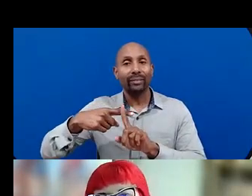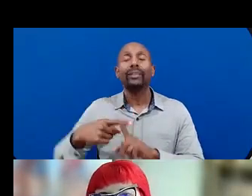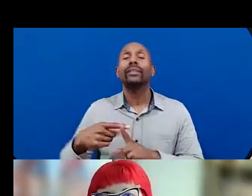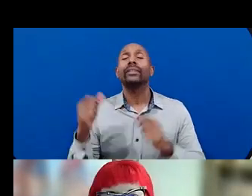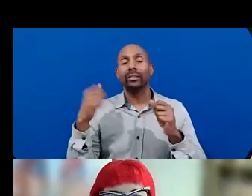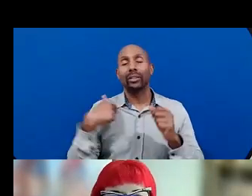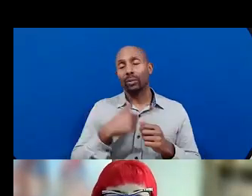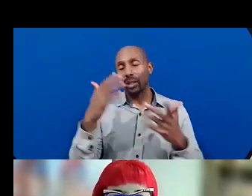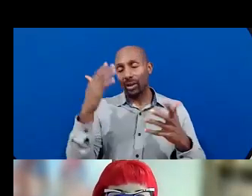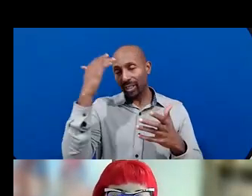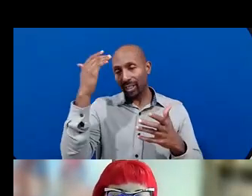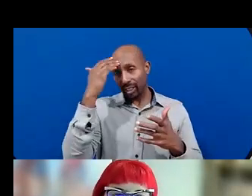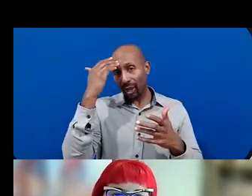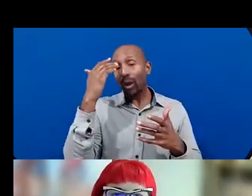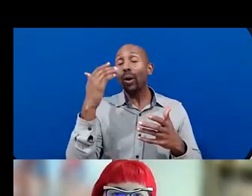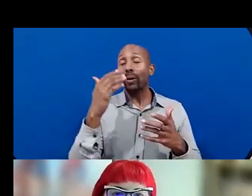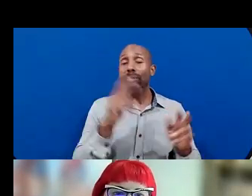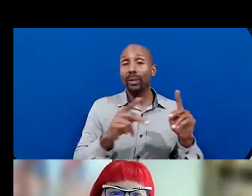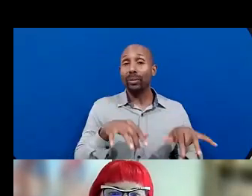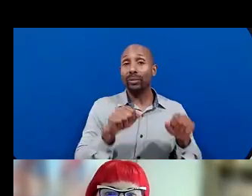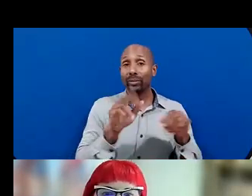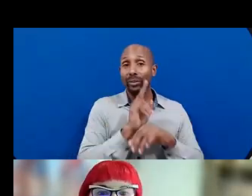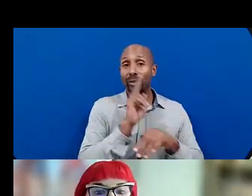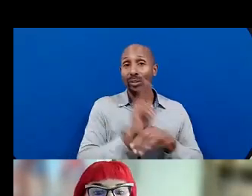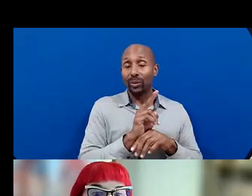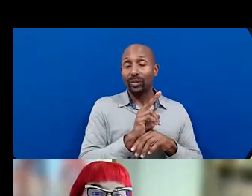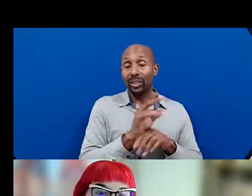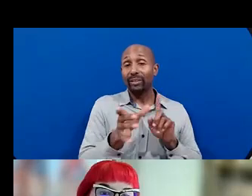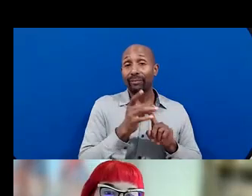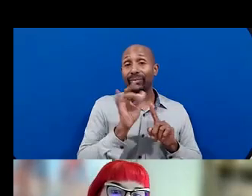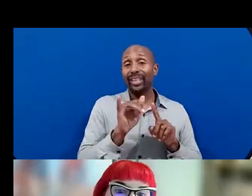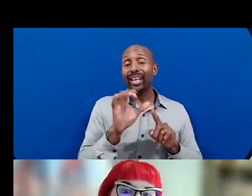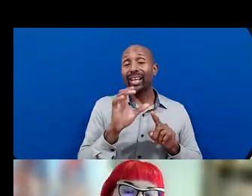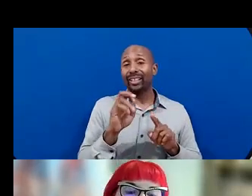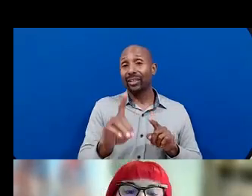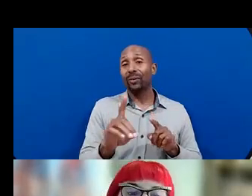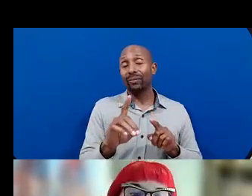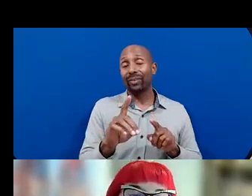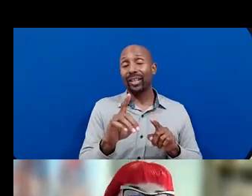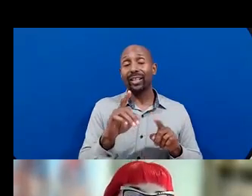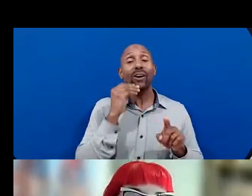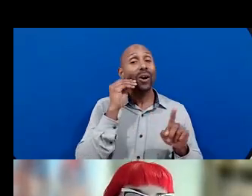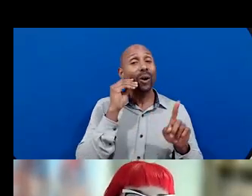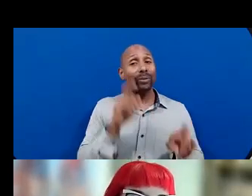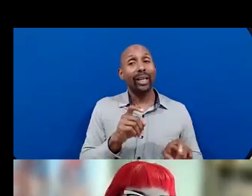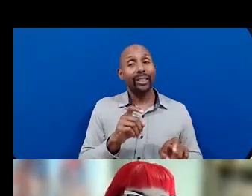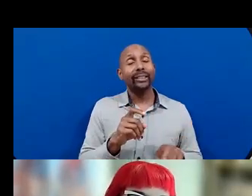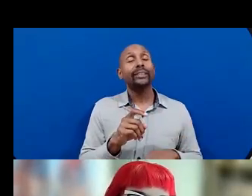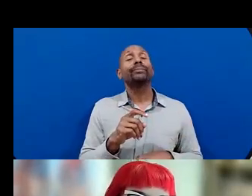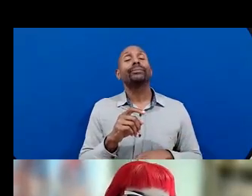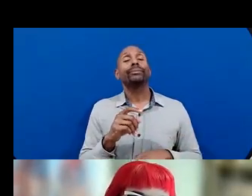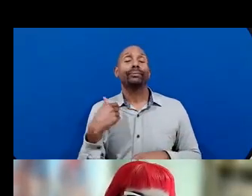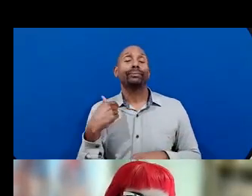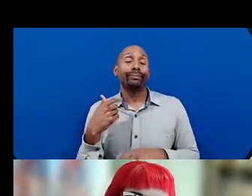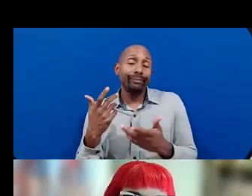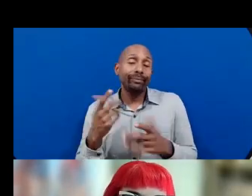someone whose whole family got COVID because their workplace had 11 cases and their work didn't tell them. So a